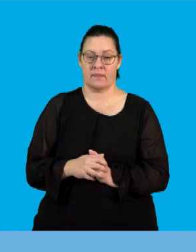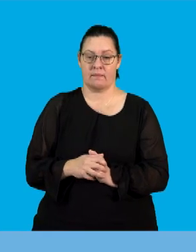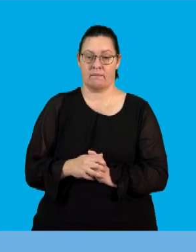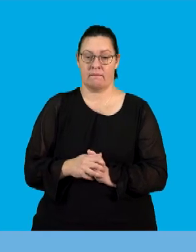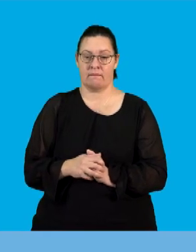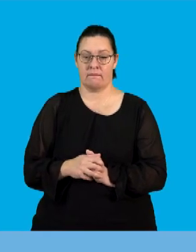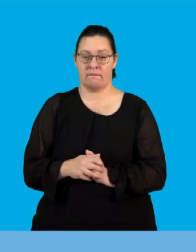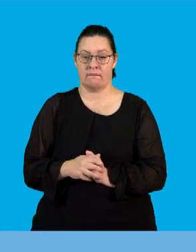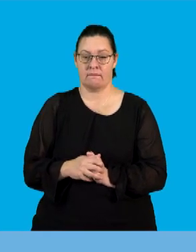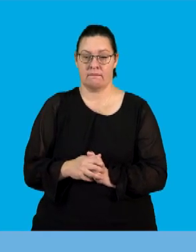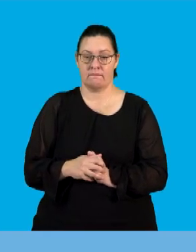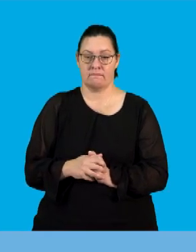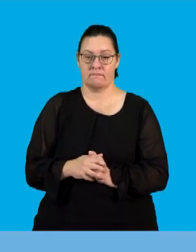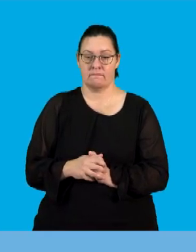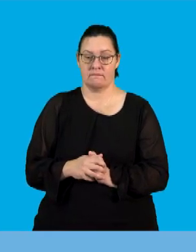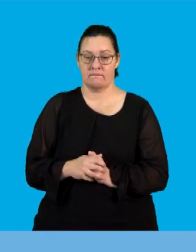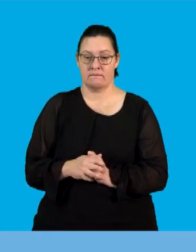chloride